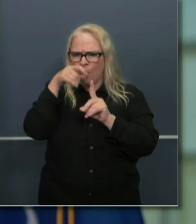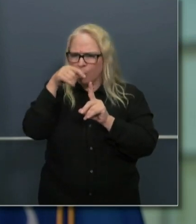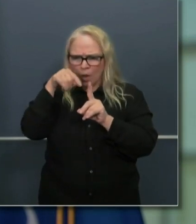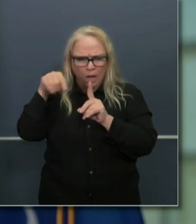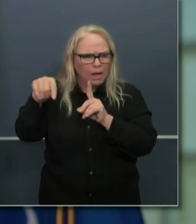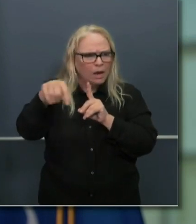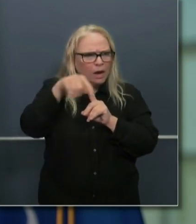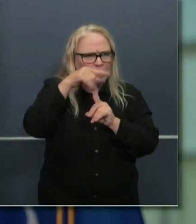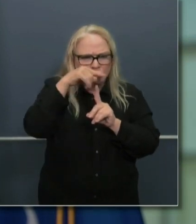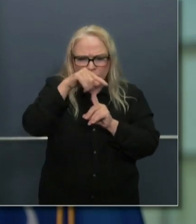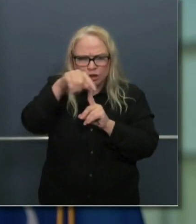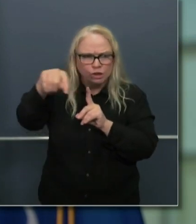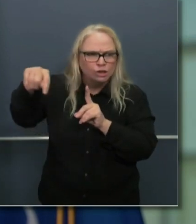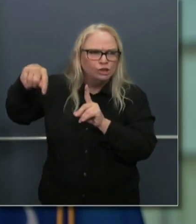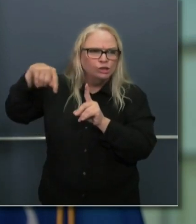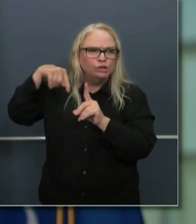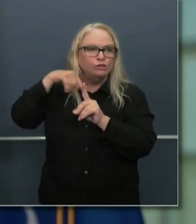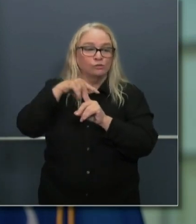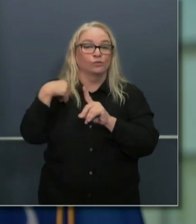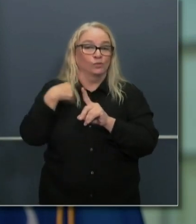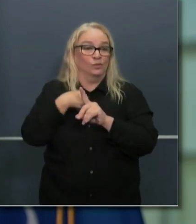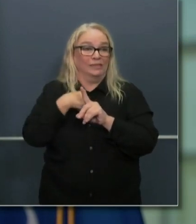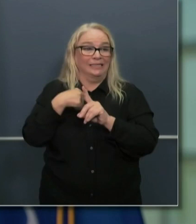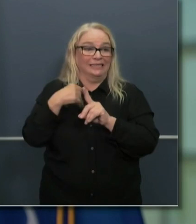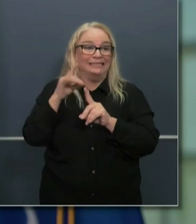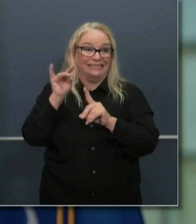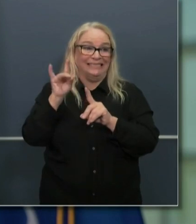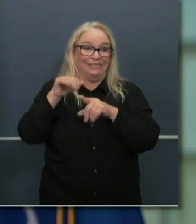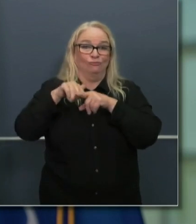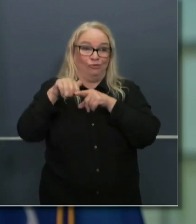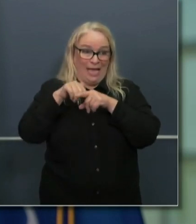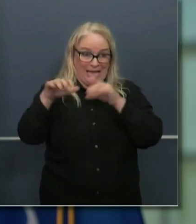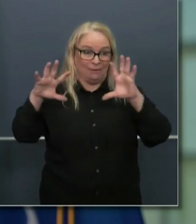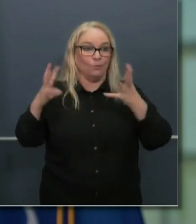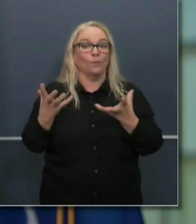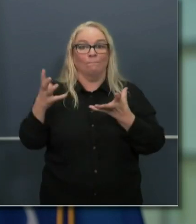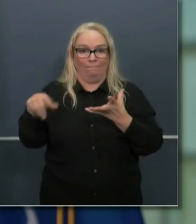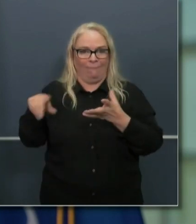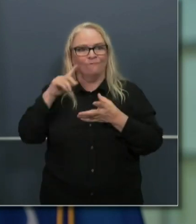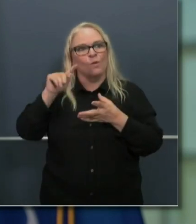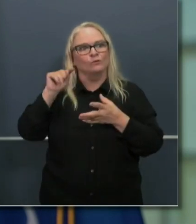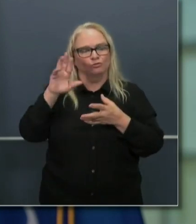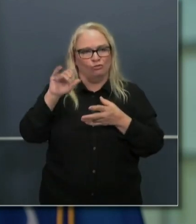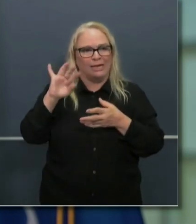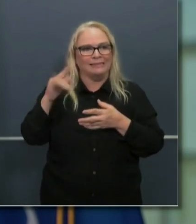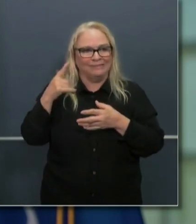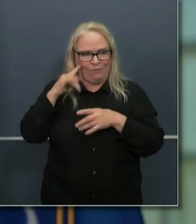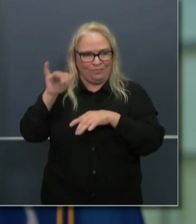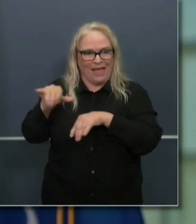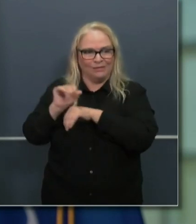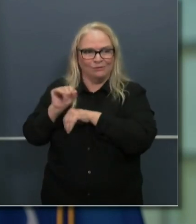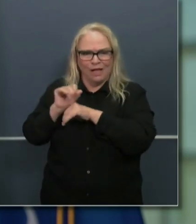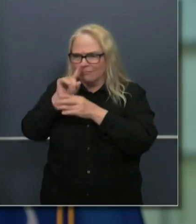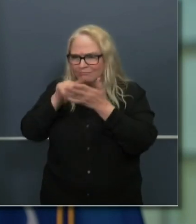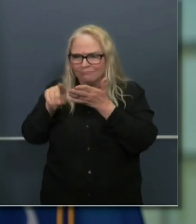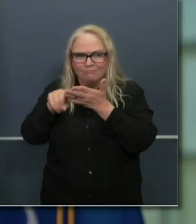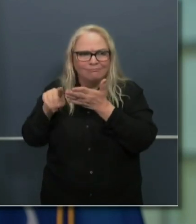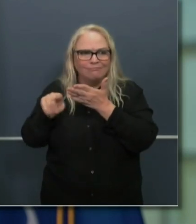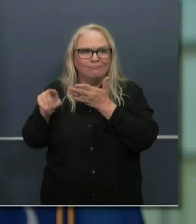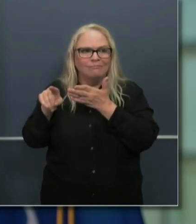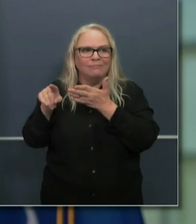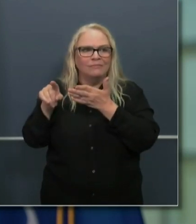we have a robust contact tracing system. As you may recall, over a month ago, we announced a partnership